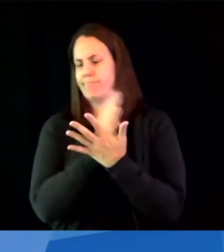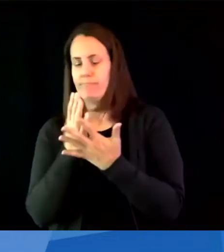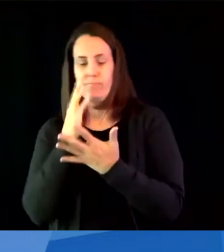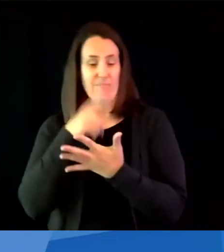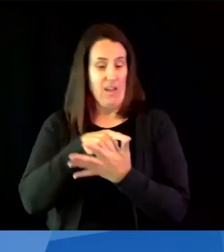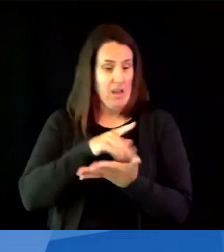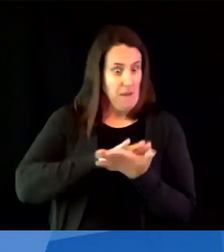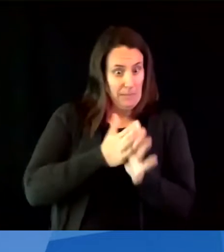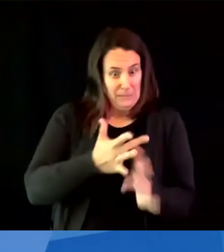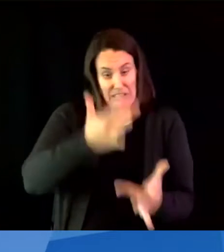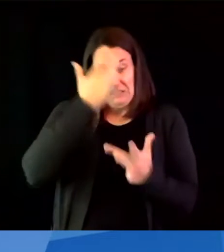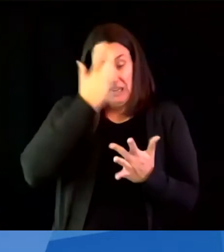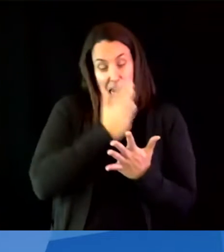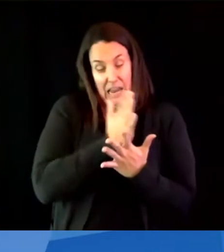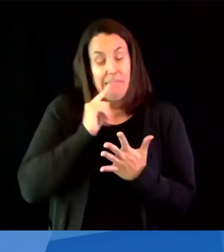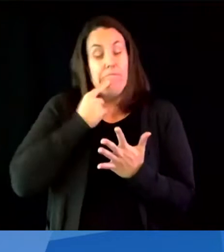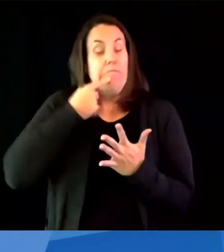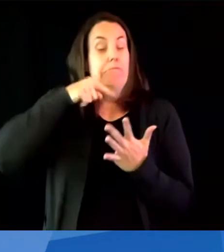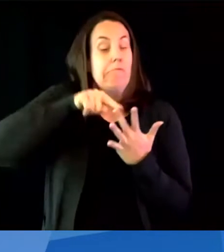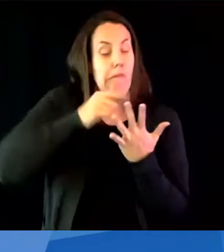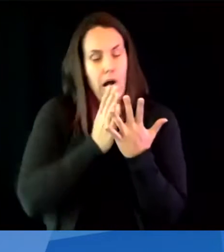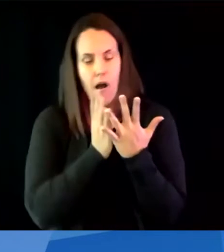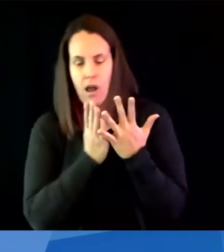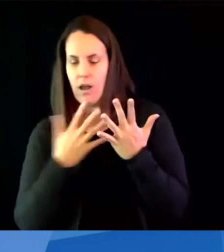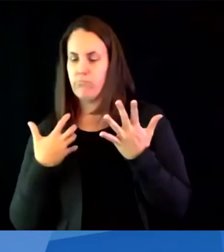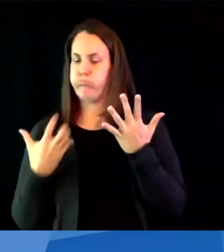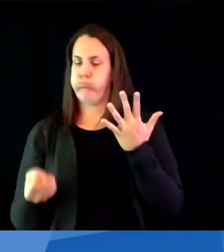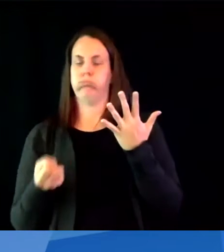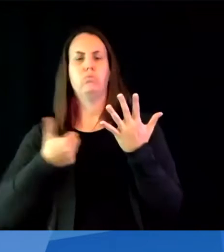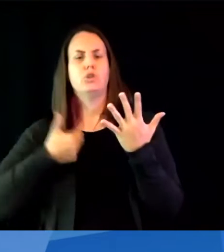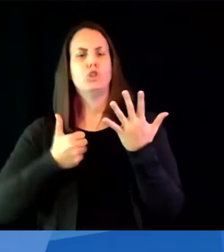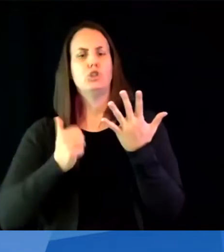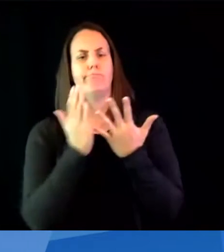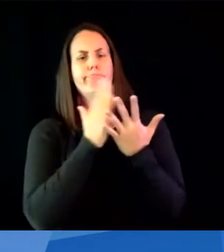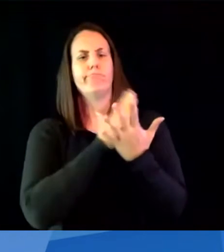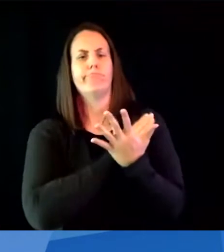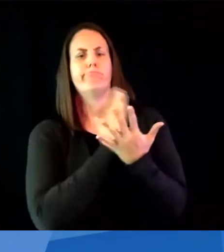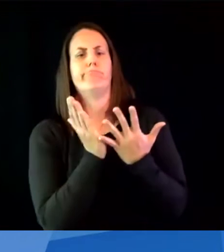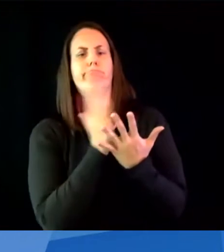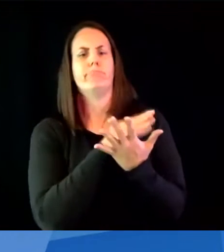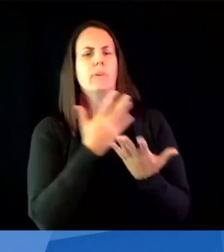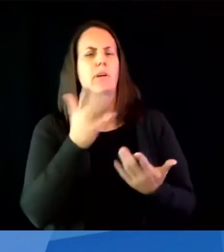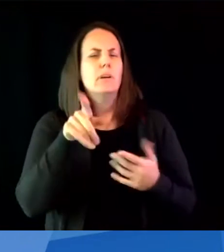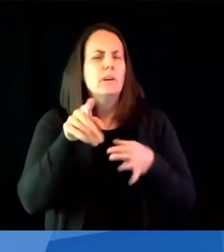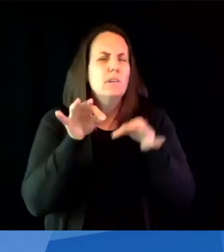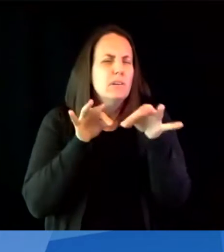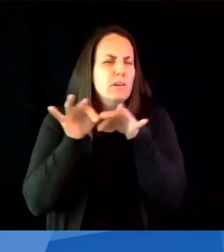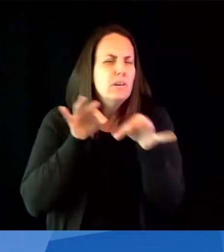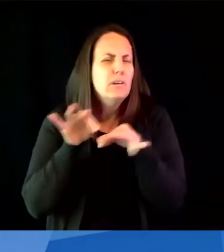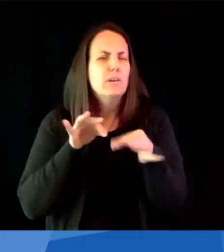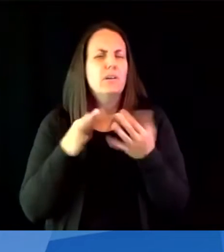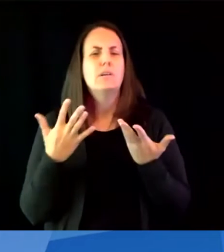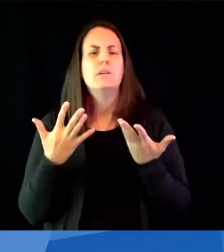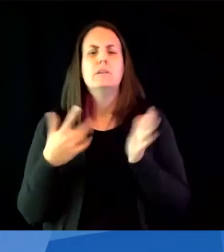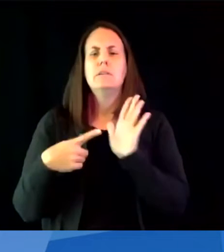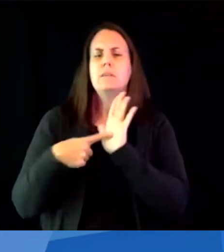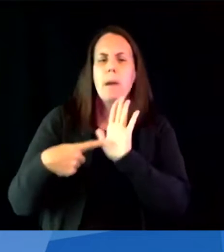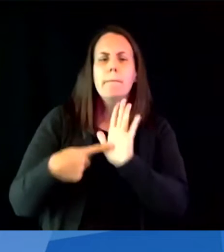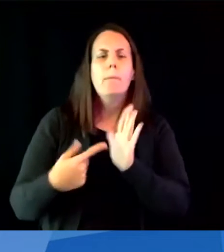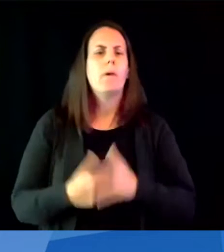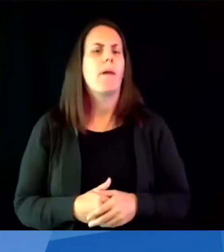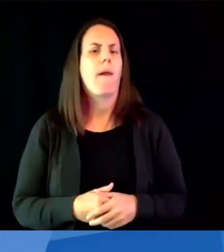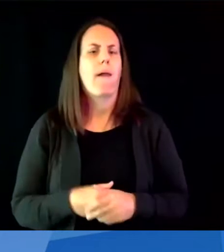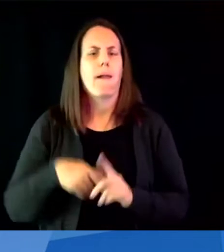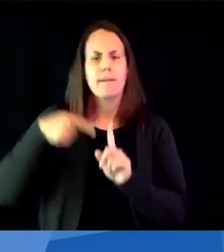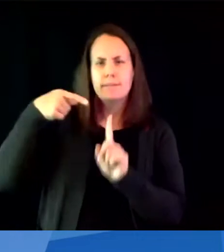make one more or less eligible? What would be a reason, what would be a situation or examples of things that you wouldn't be able to